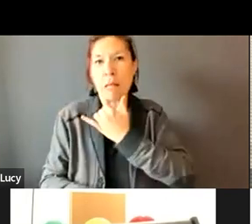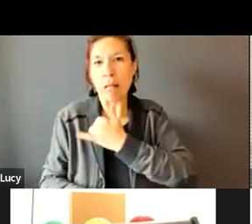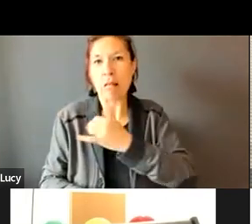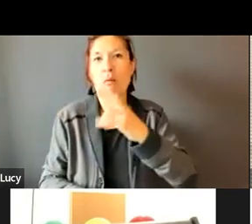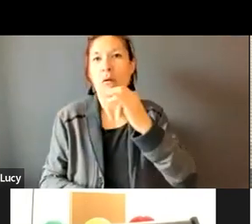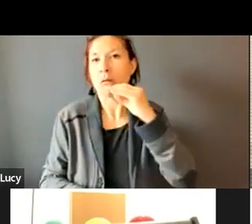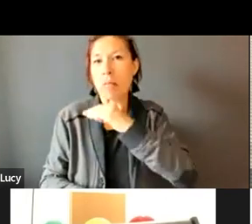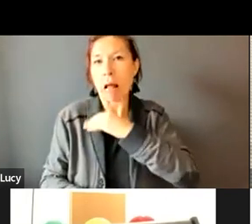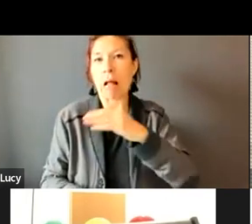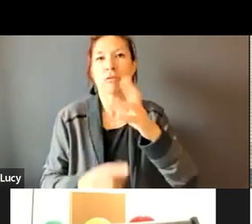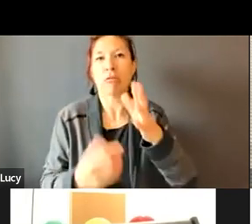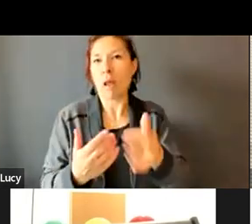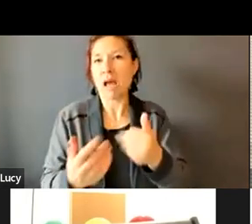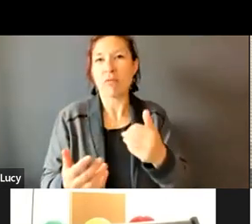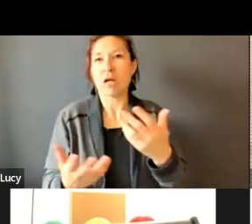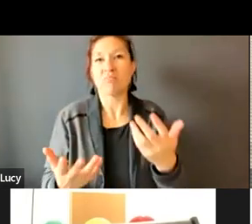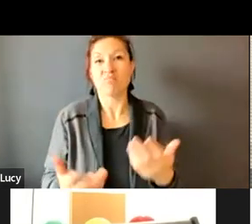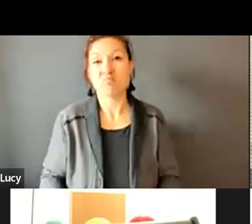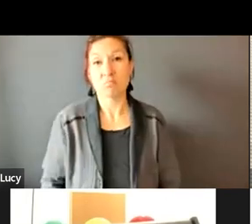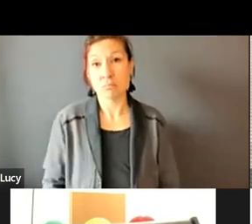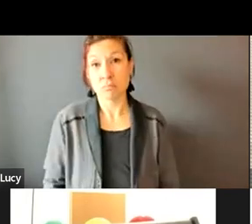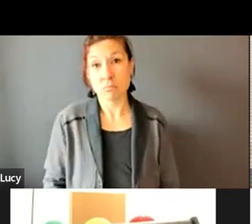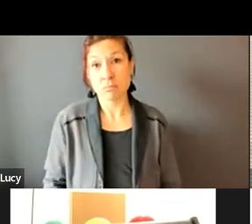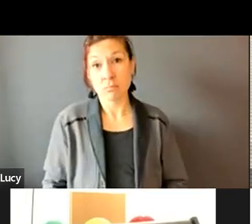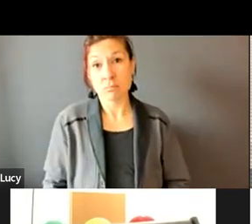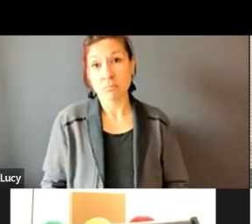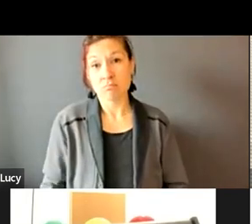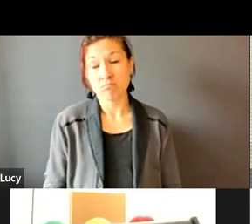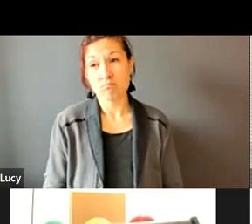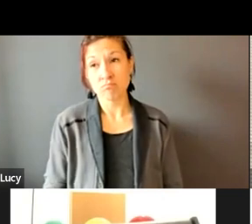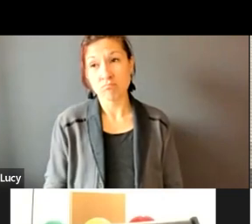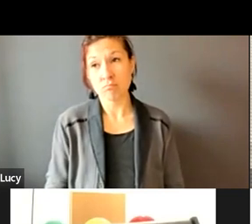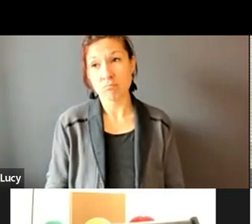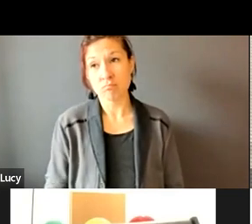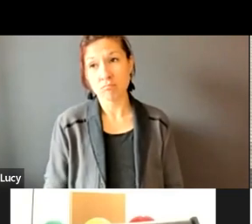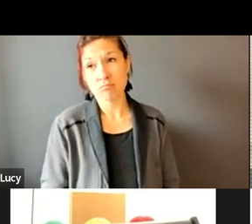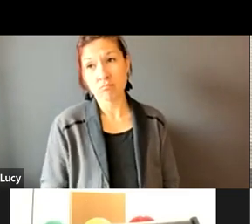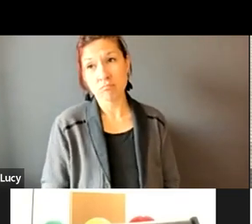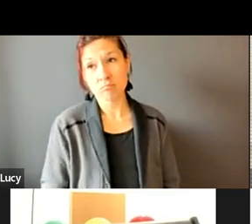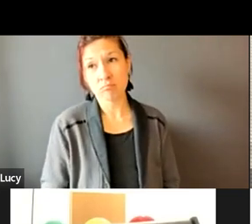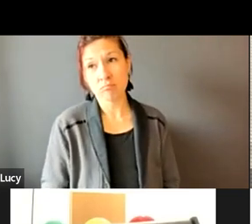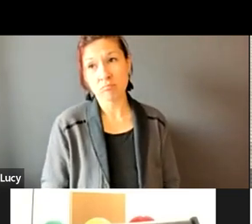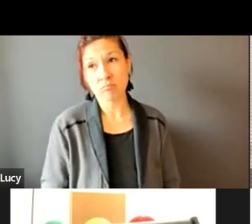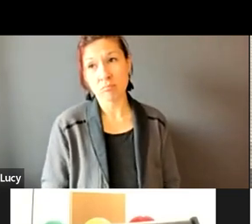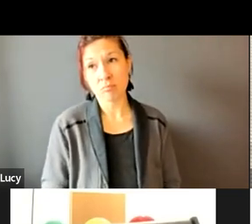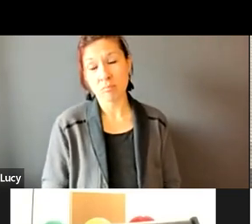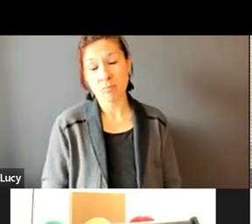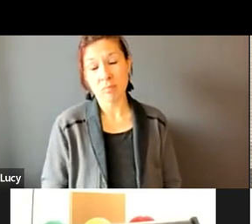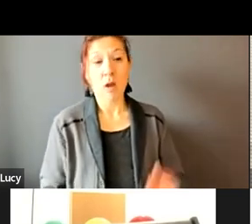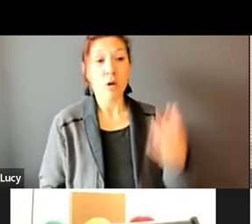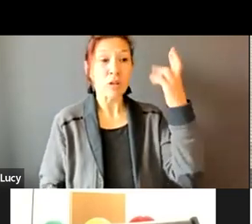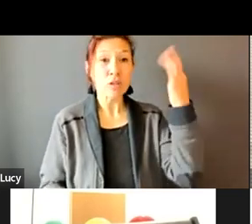you know misinformation so I you know I think that this is this is all I think very much emerging from the age of social media and